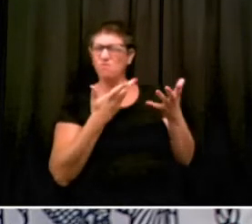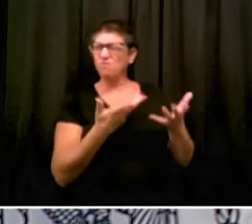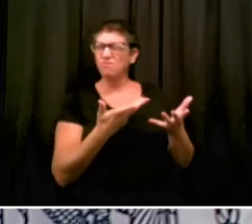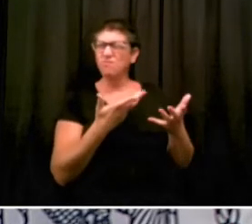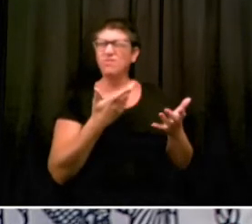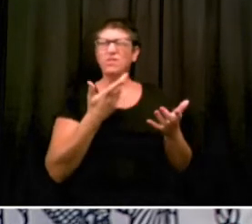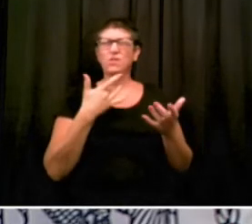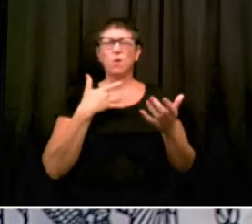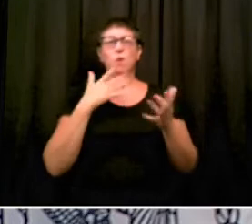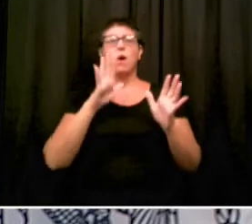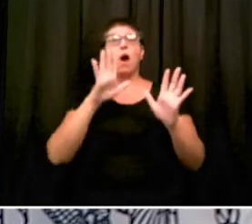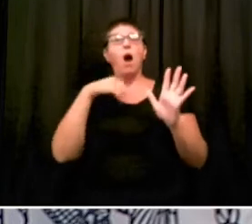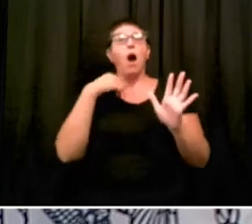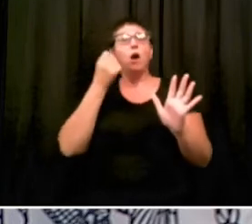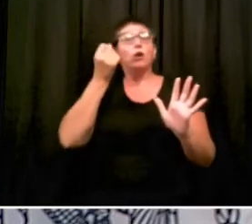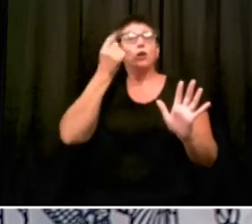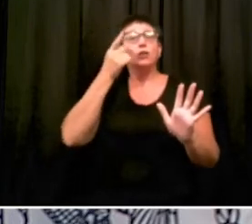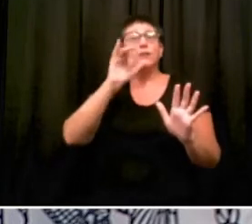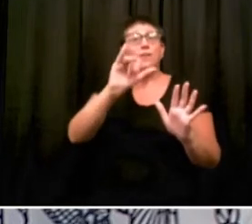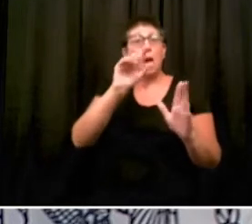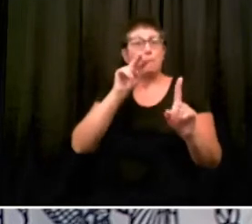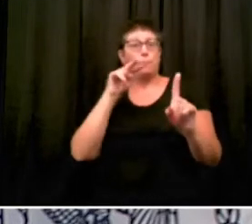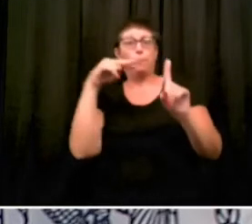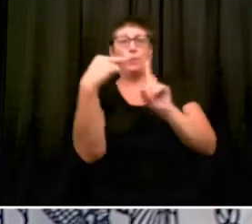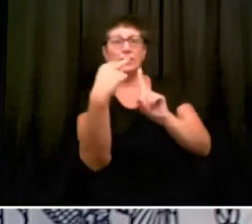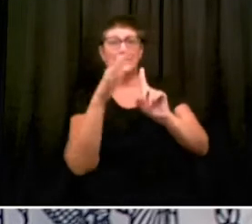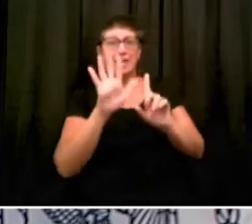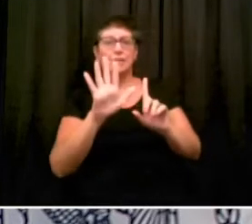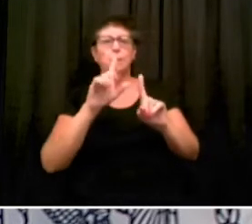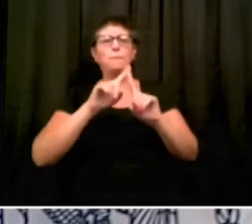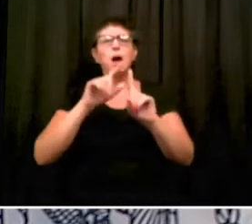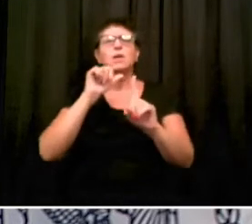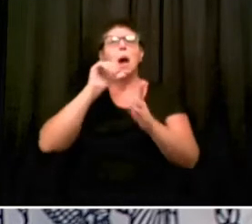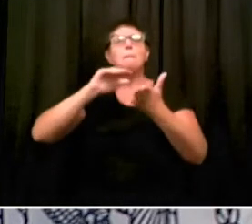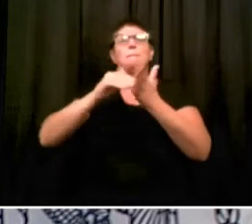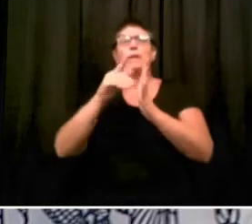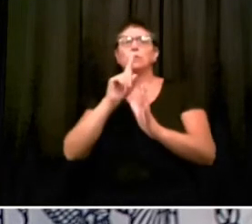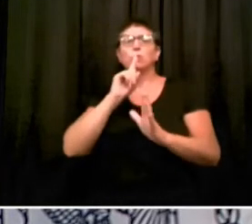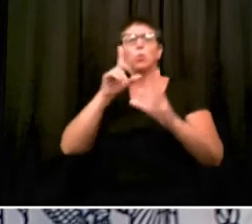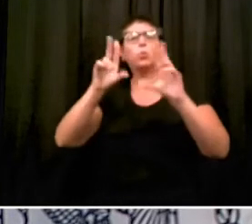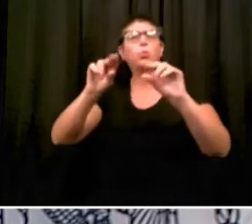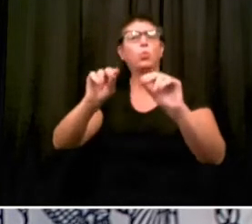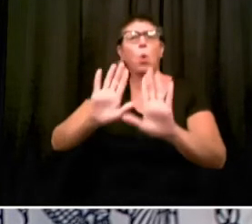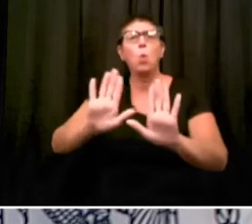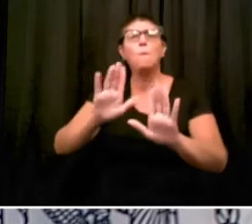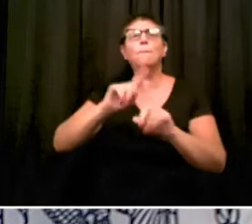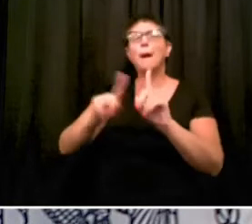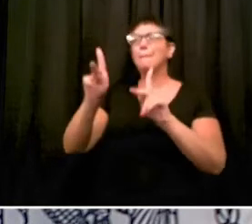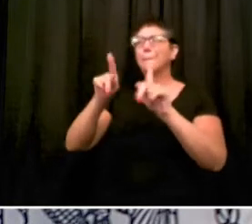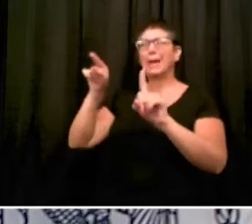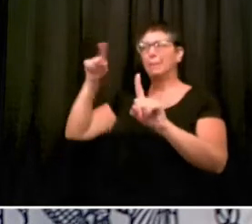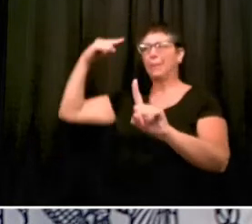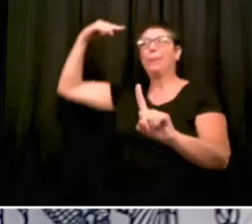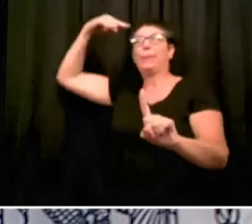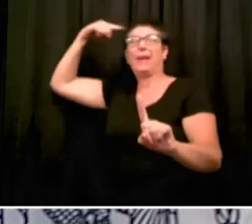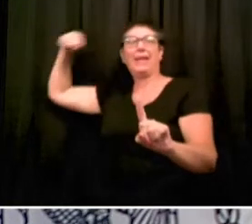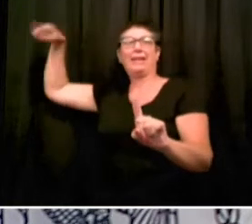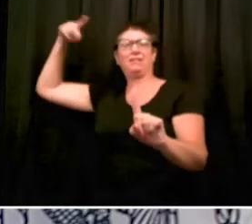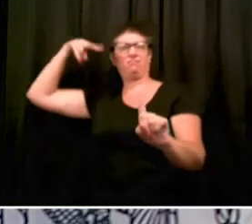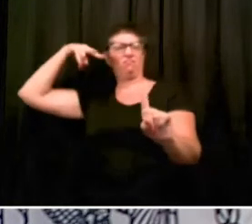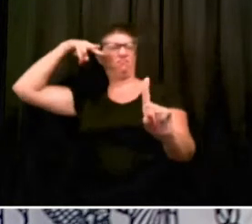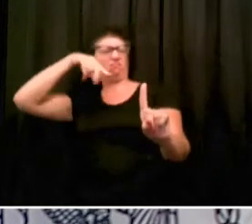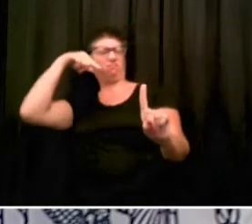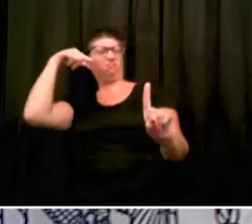the perception that the police are not responding properly. I wonder how you increase trust